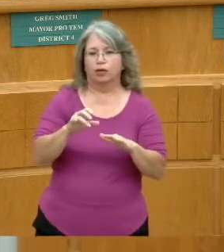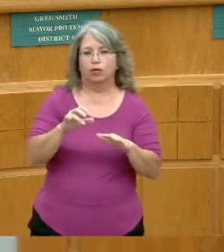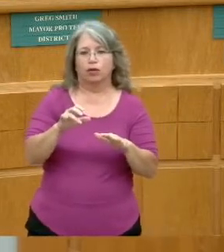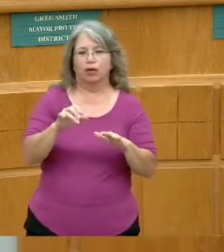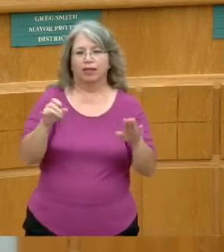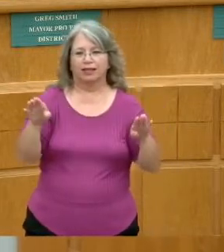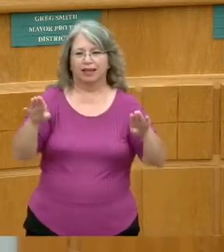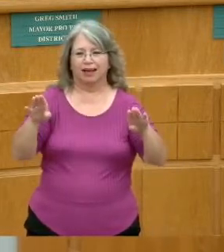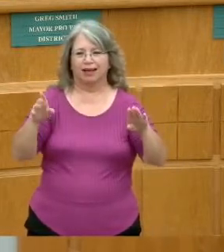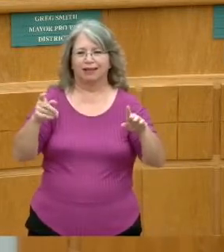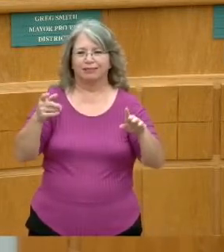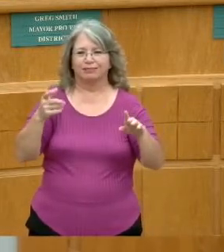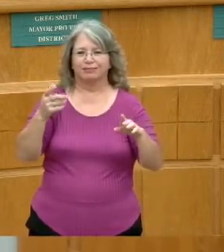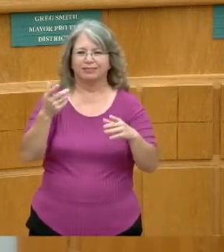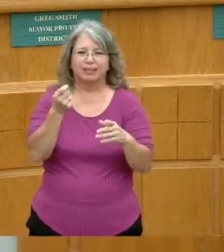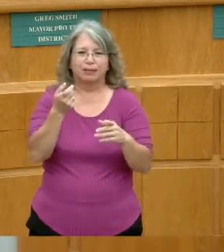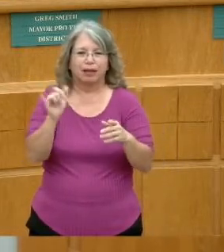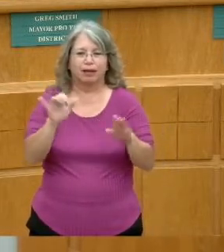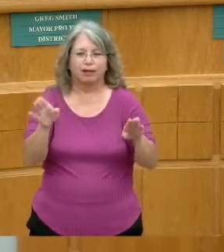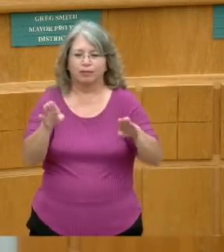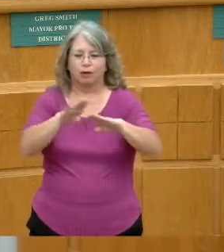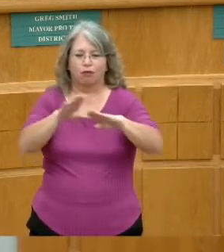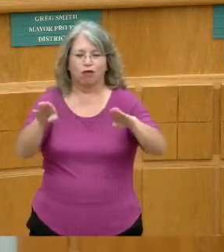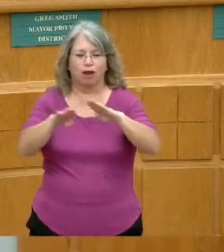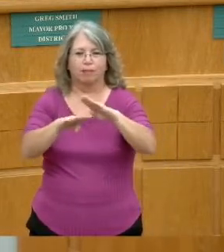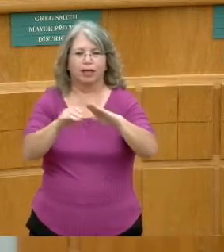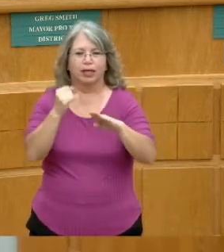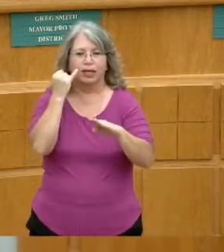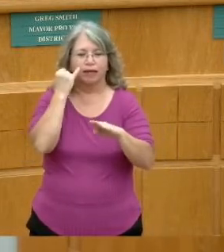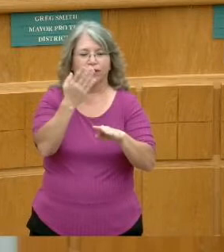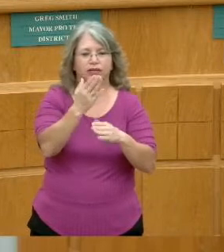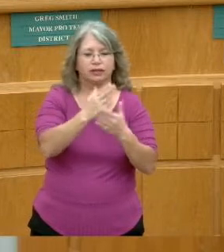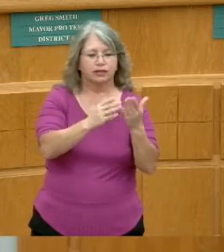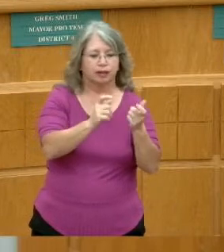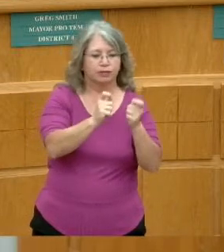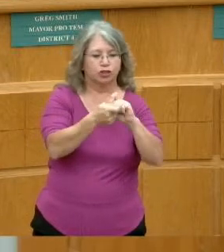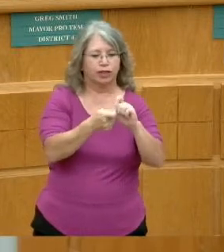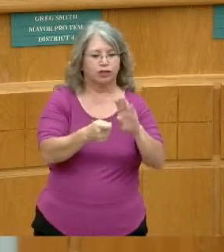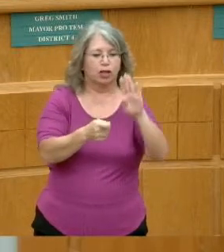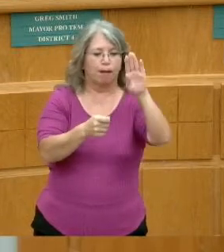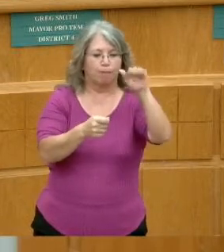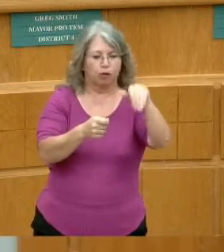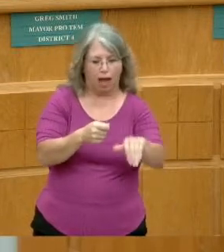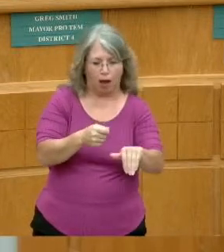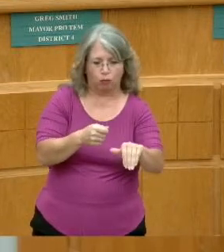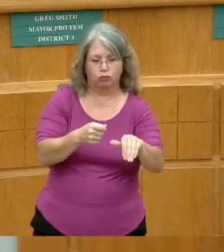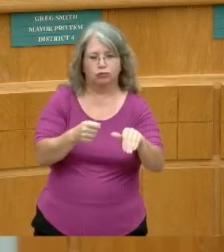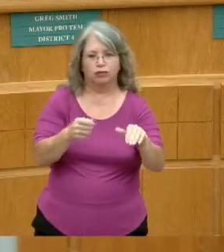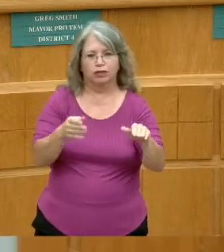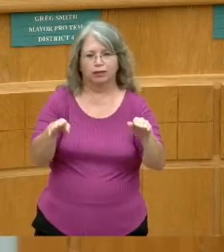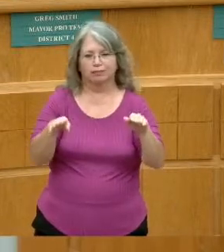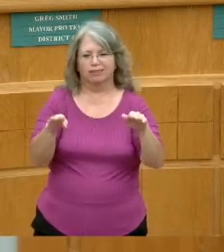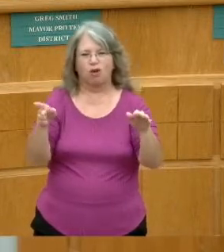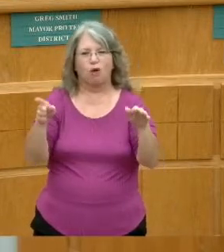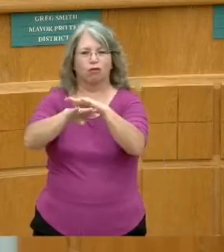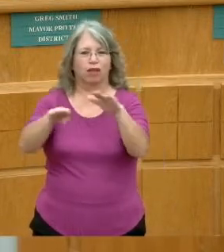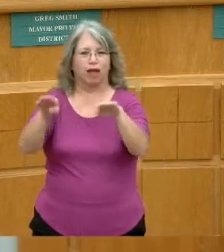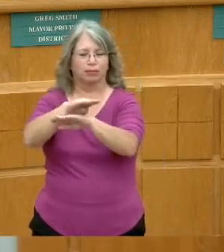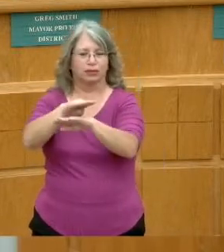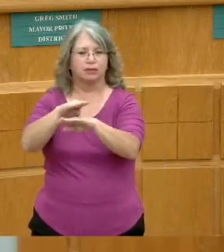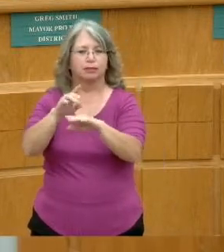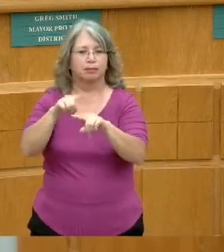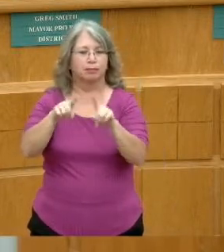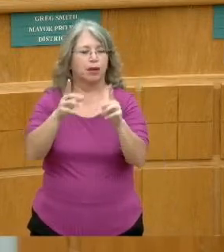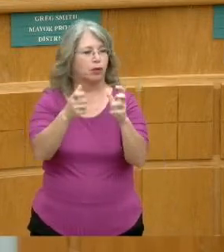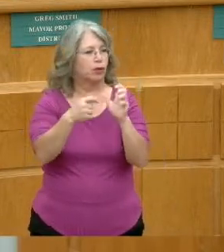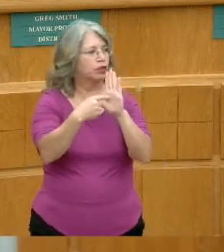cases if there's any changes up or down in the number of cases. So anyway, we'll show all of it so